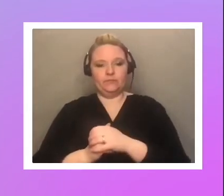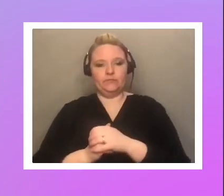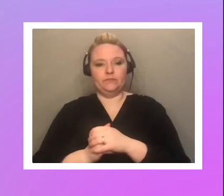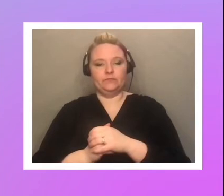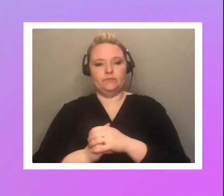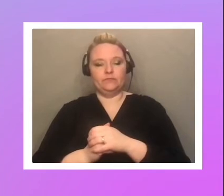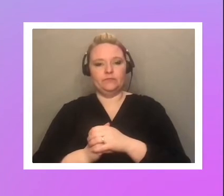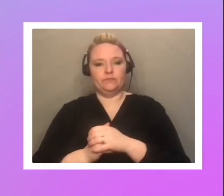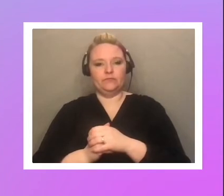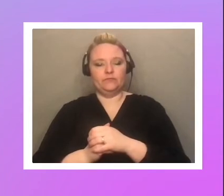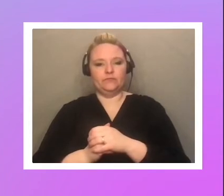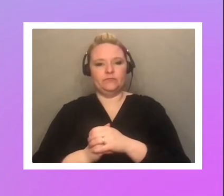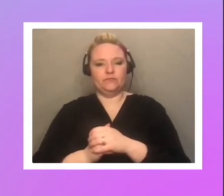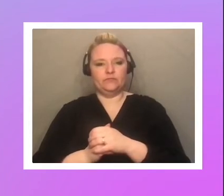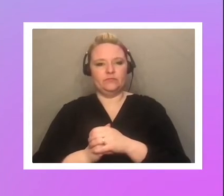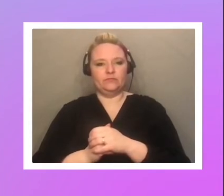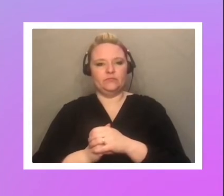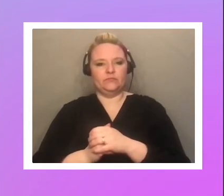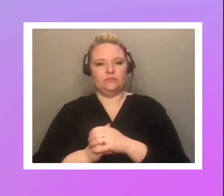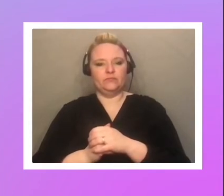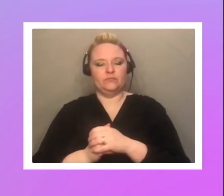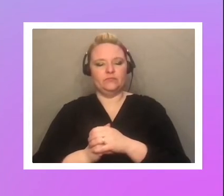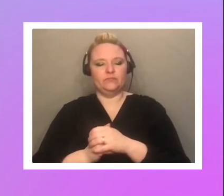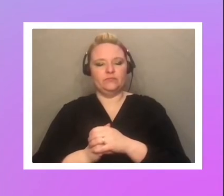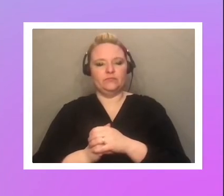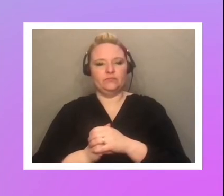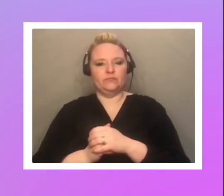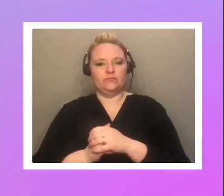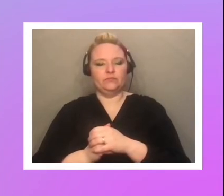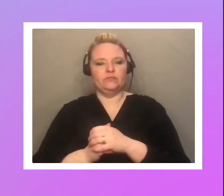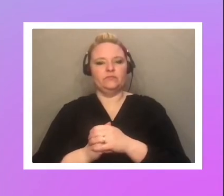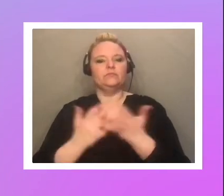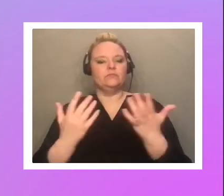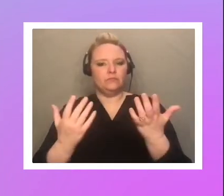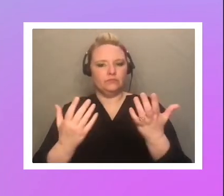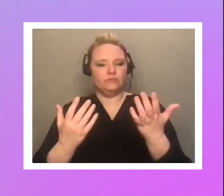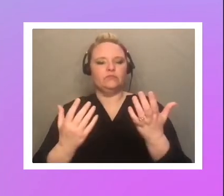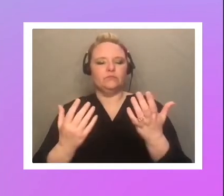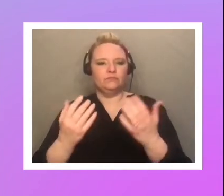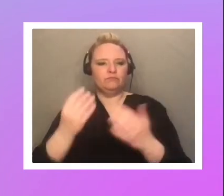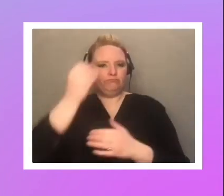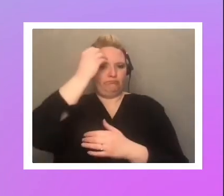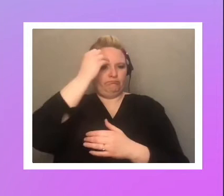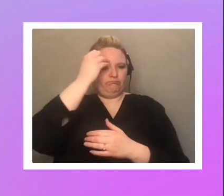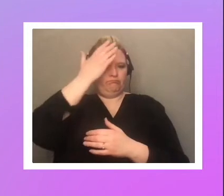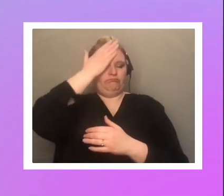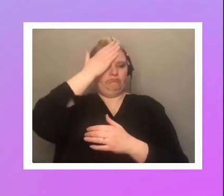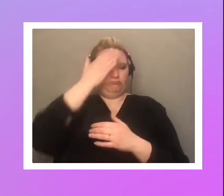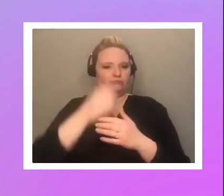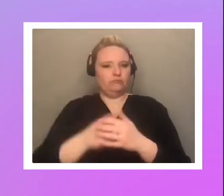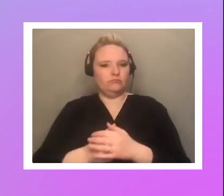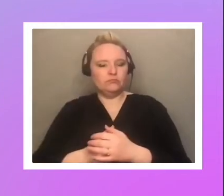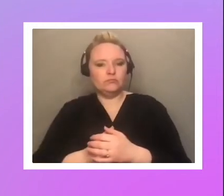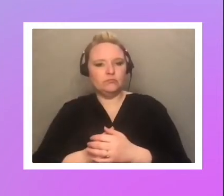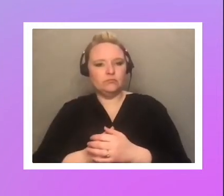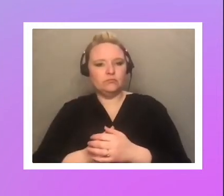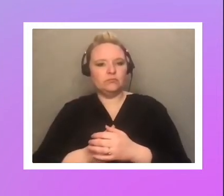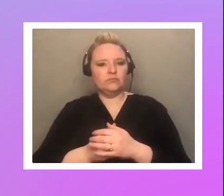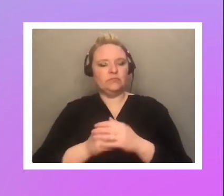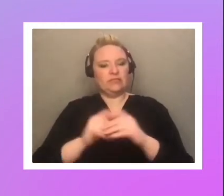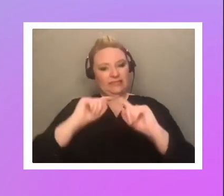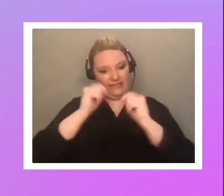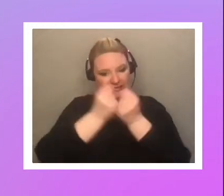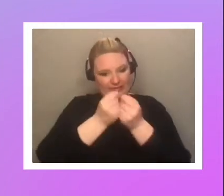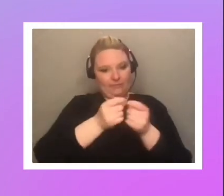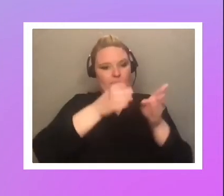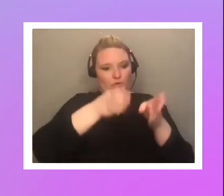I would like you to remember that for each team member, when it